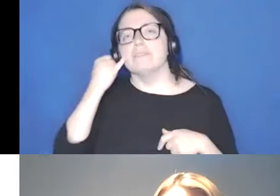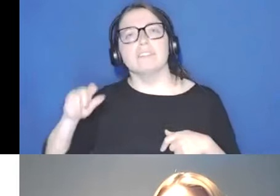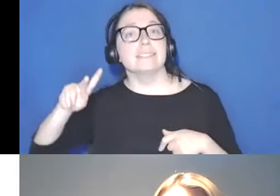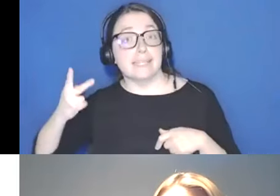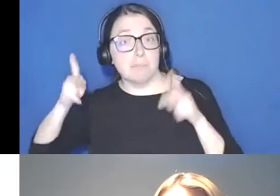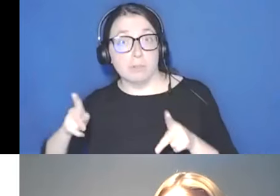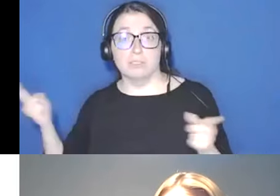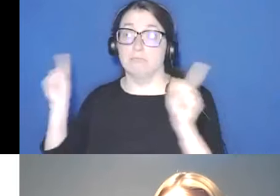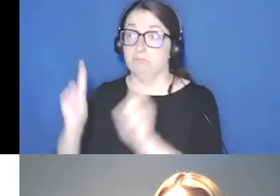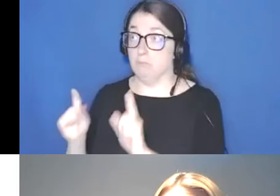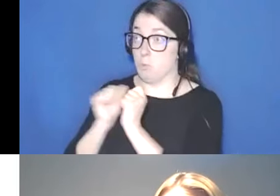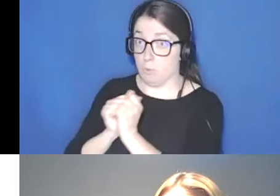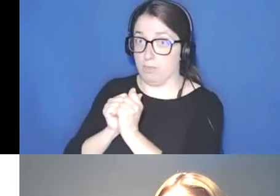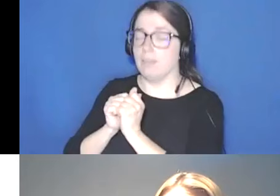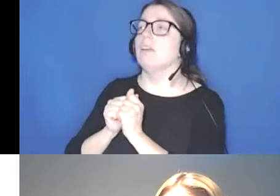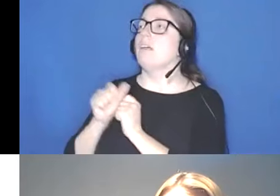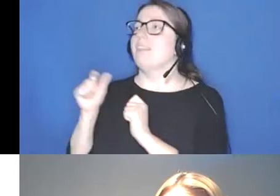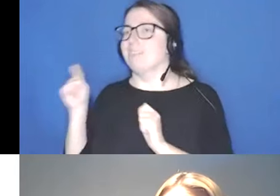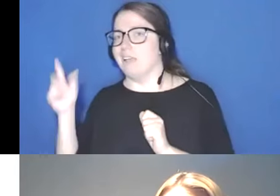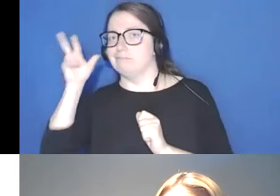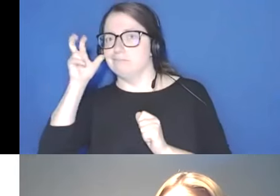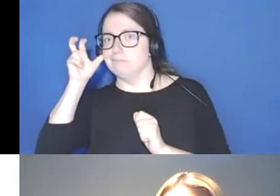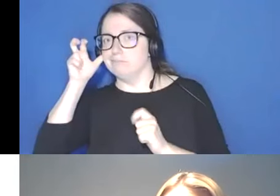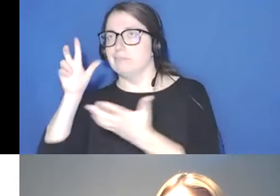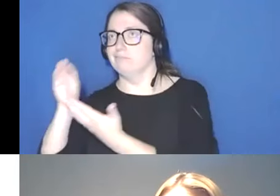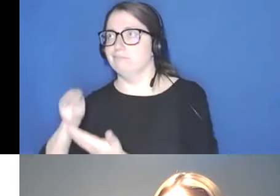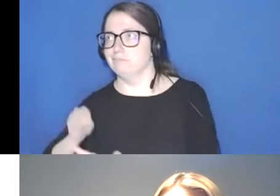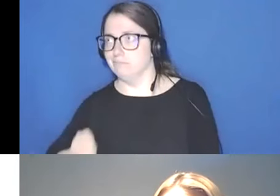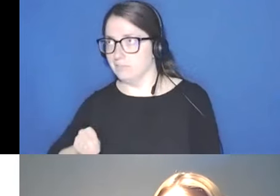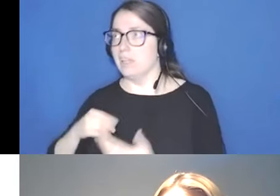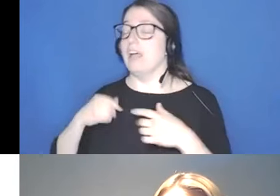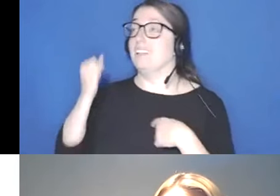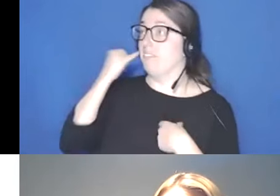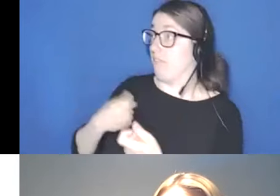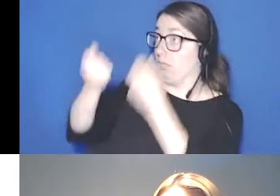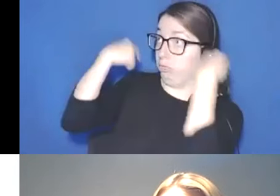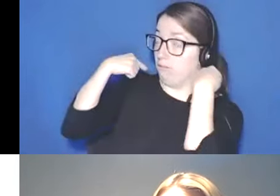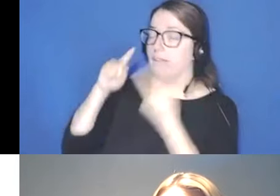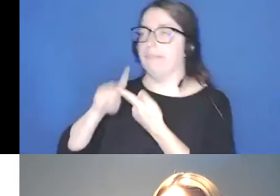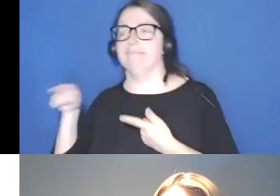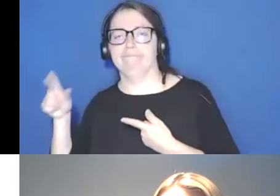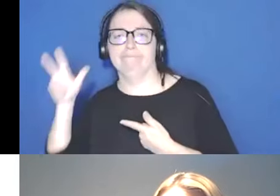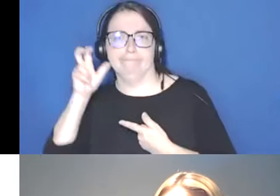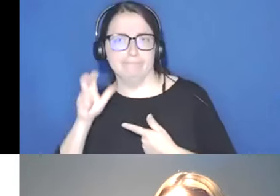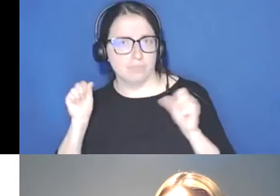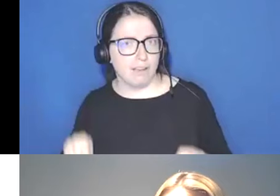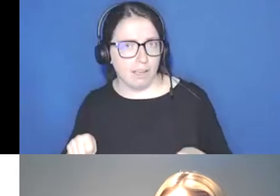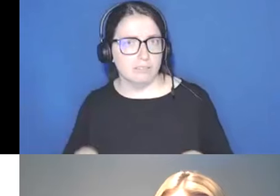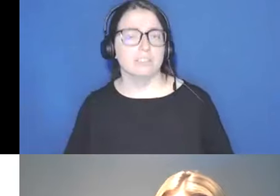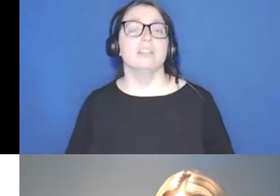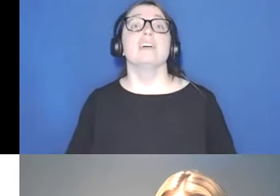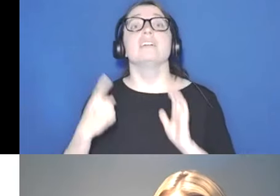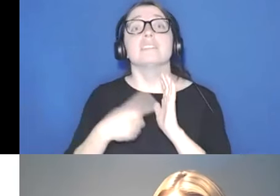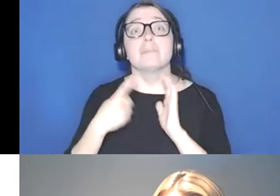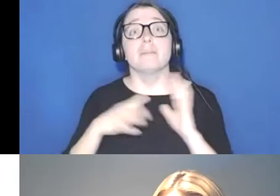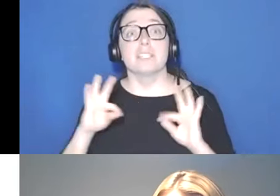to everything that's being said, just in case something slips by you. Also for the family, sometimes it's